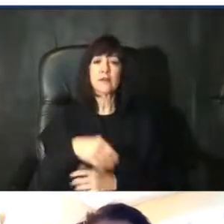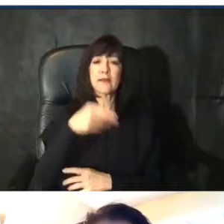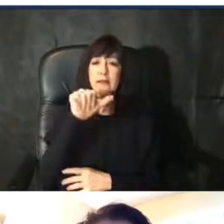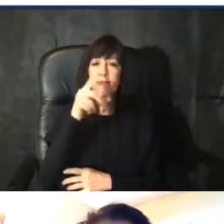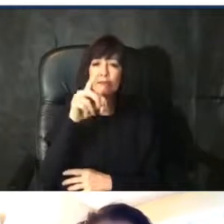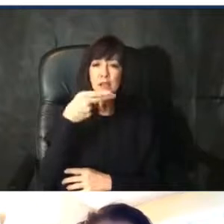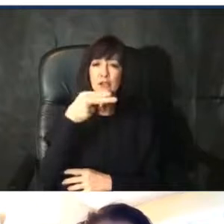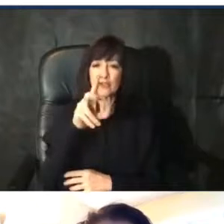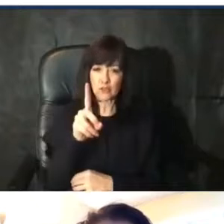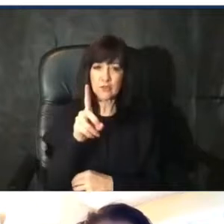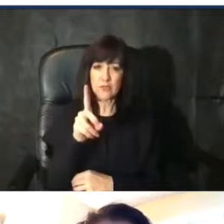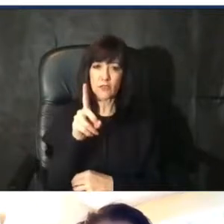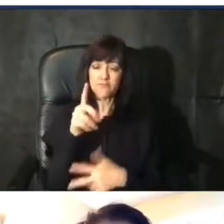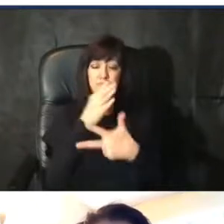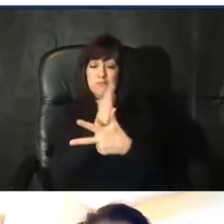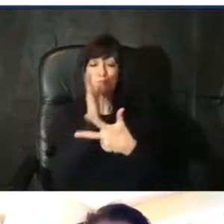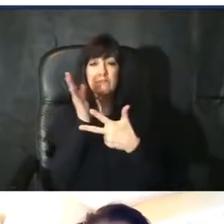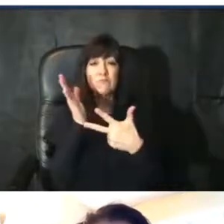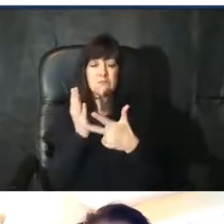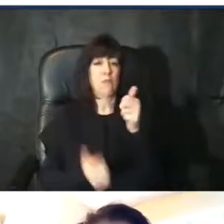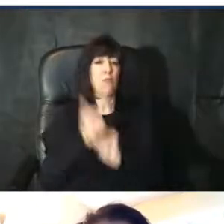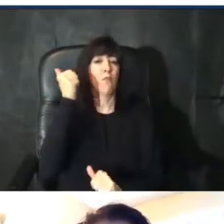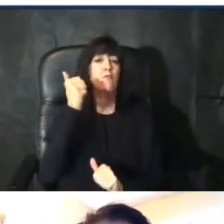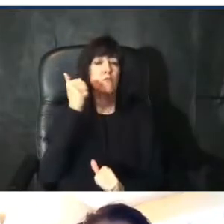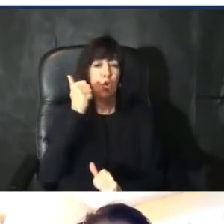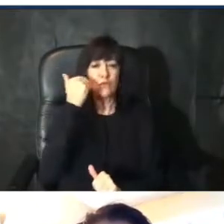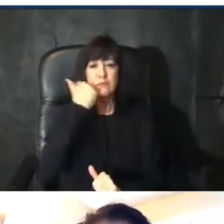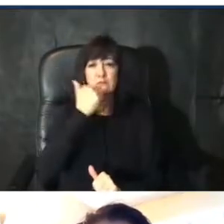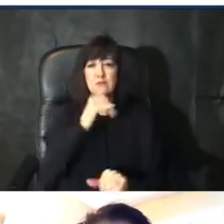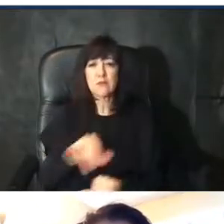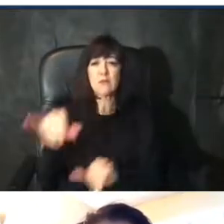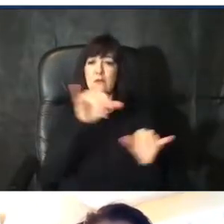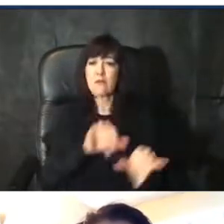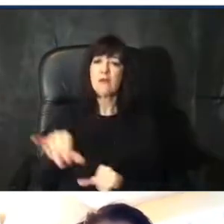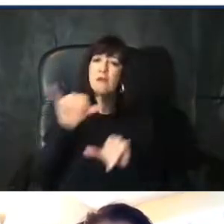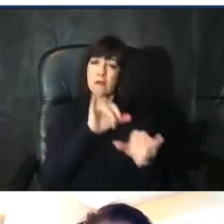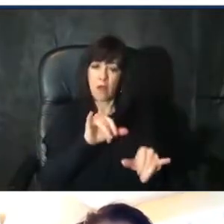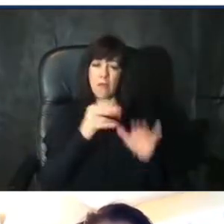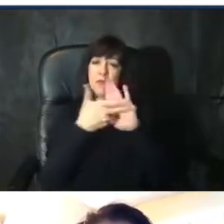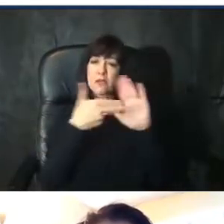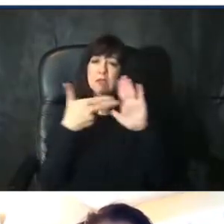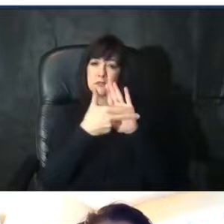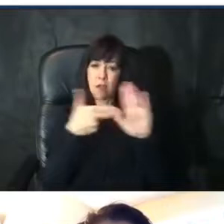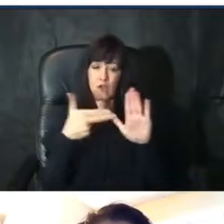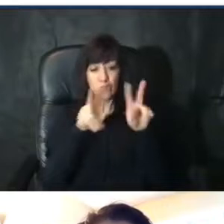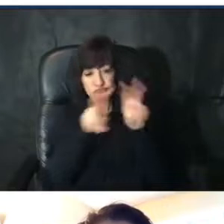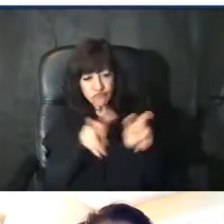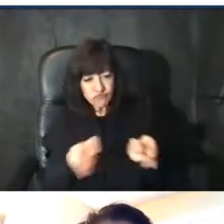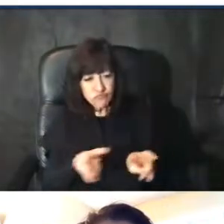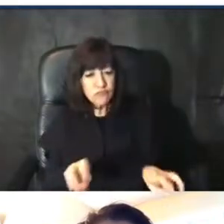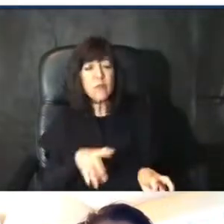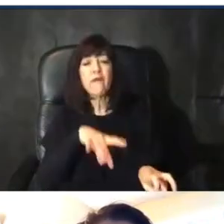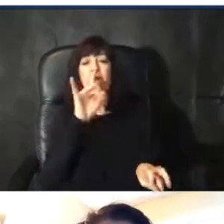disorder are the most commonly diagnosed. But we want to talk a little bit today about the issue of